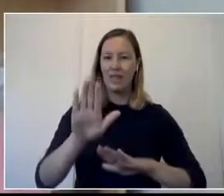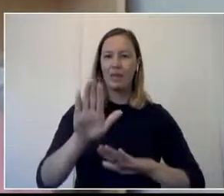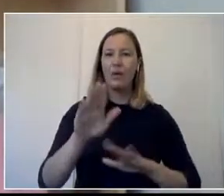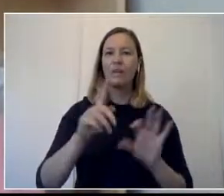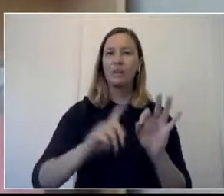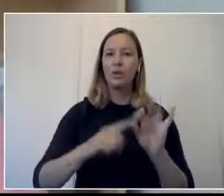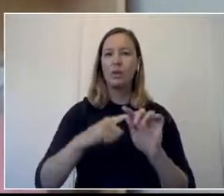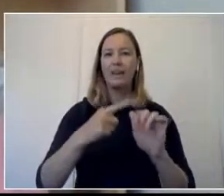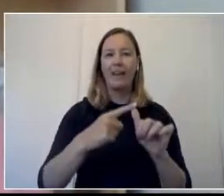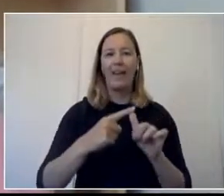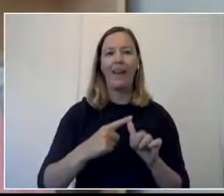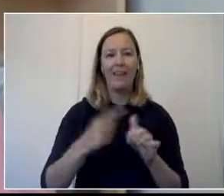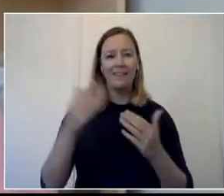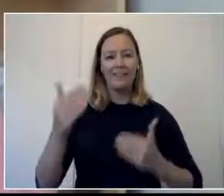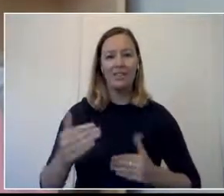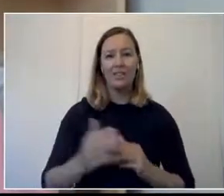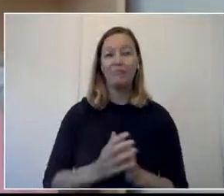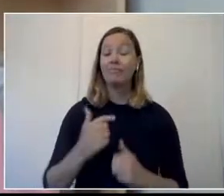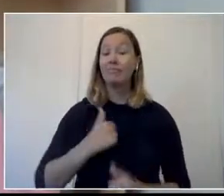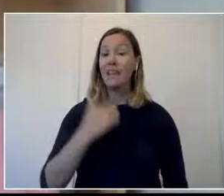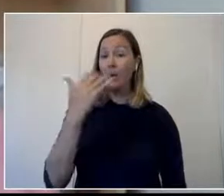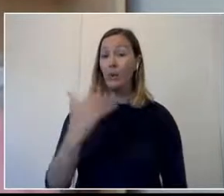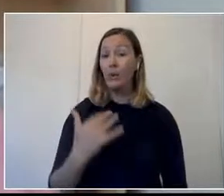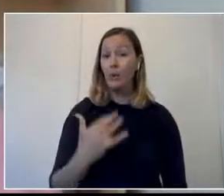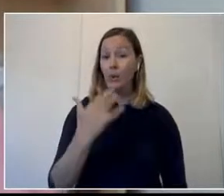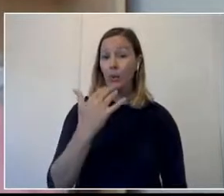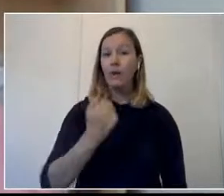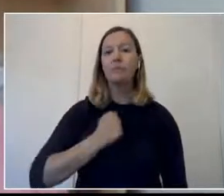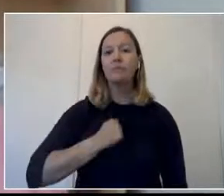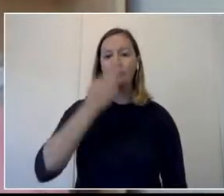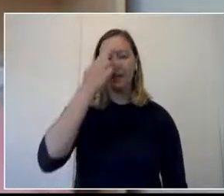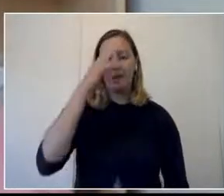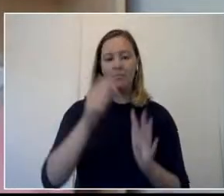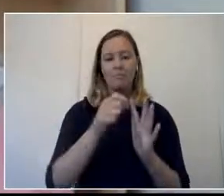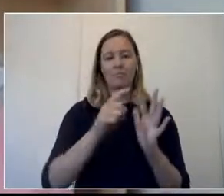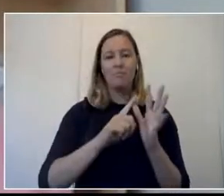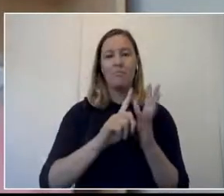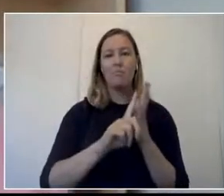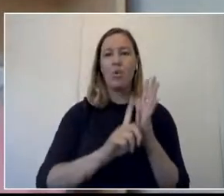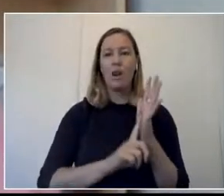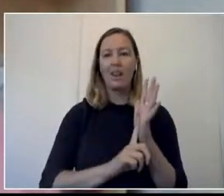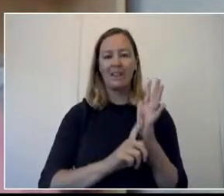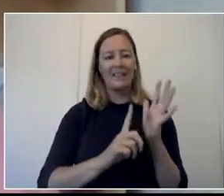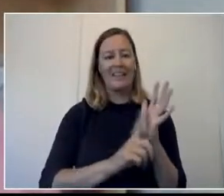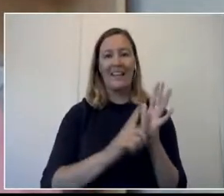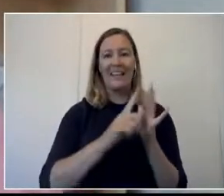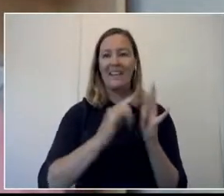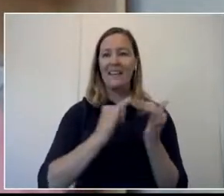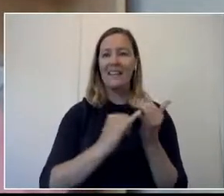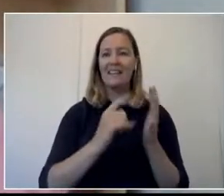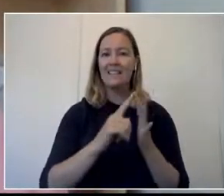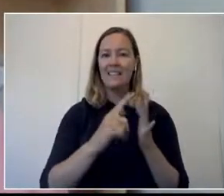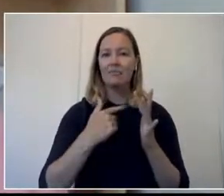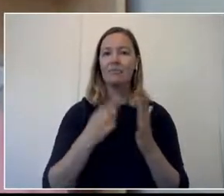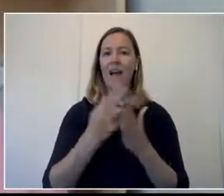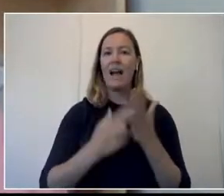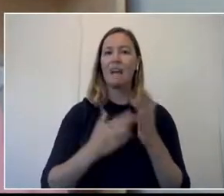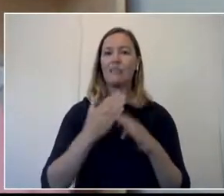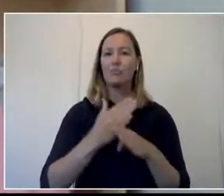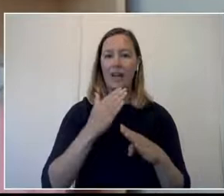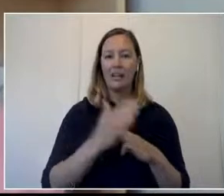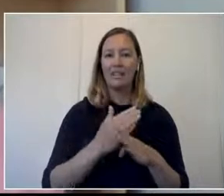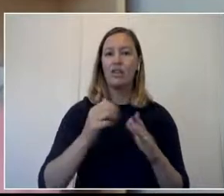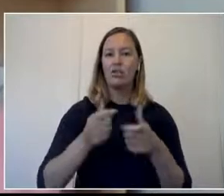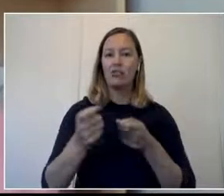ai au, who am I? O loko ingoa o Paul Lisi. My name is Paul Lisi, Arts Practice Director, Pacific Arts here